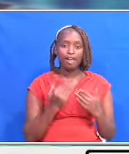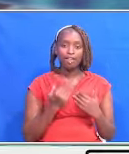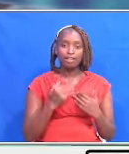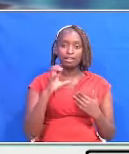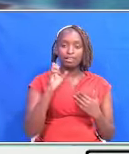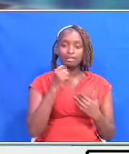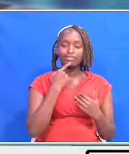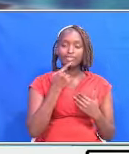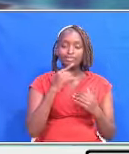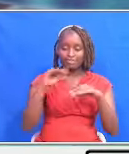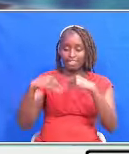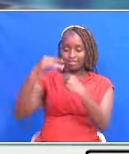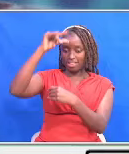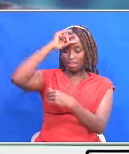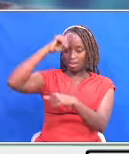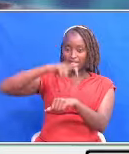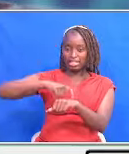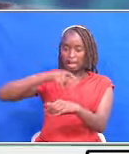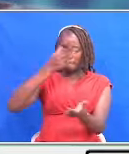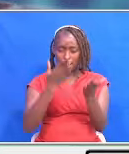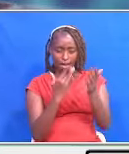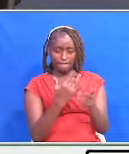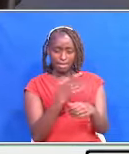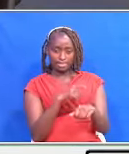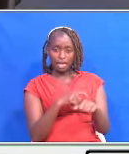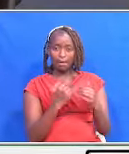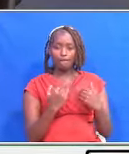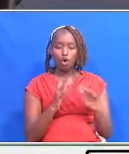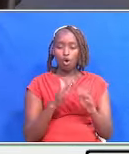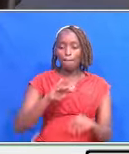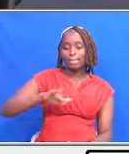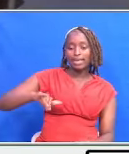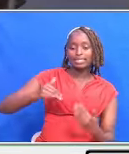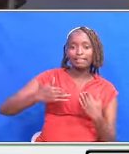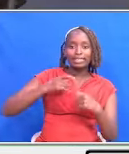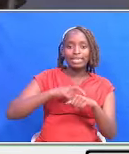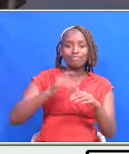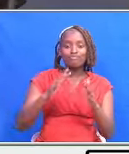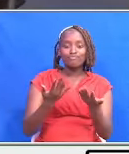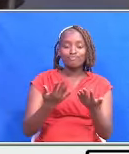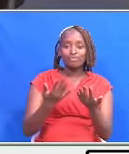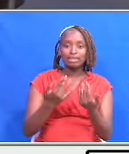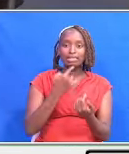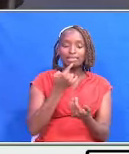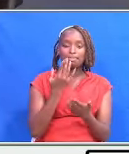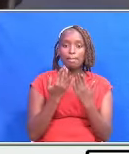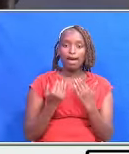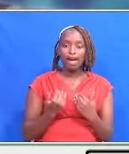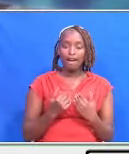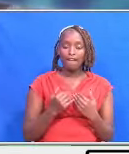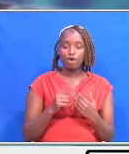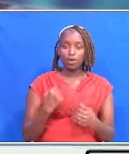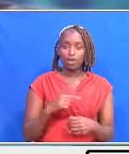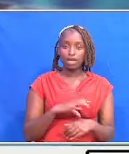give the government time. Do we still have time, or how much time is left, Arnold, to be able to say, okay, fine, we're at a place where everyone can